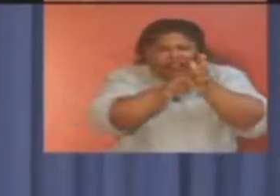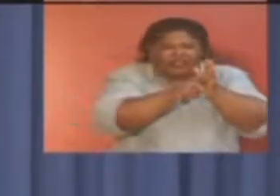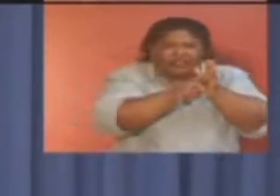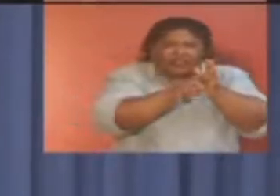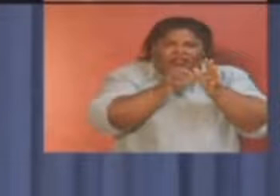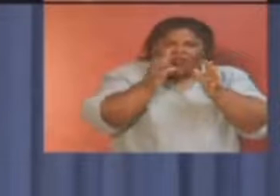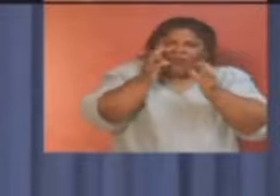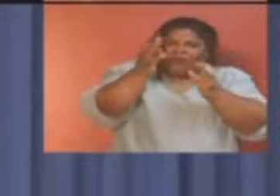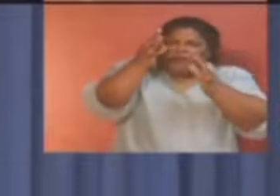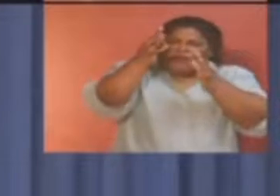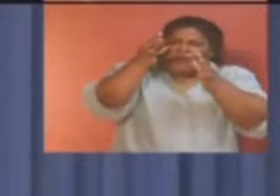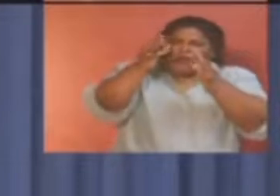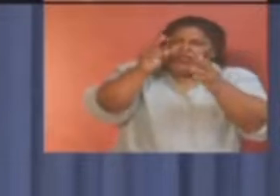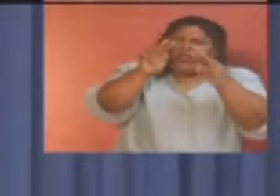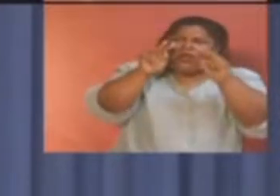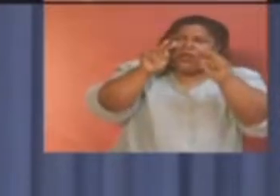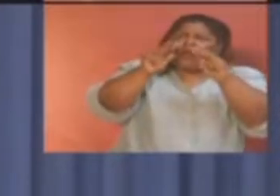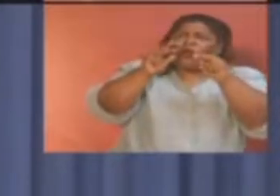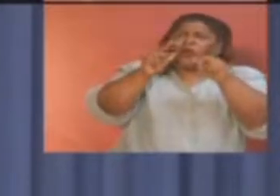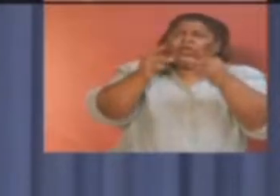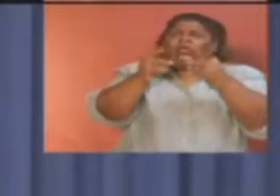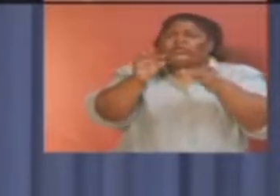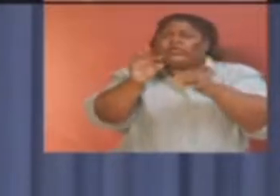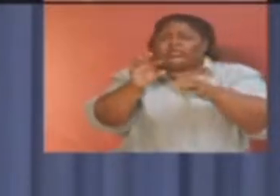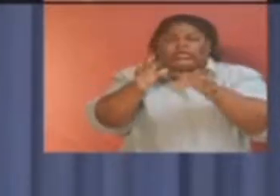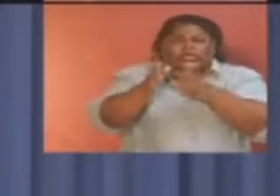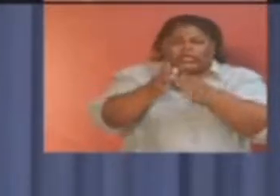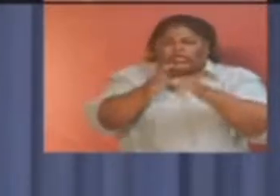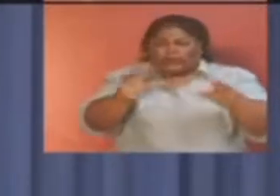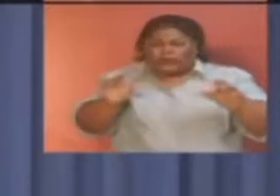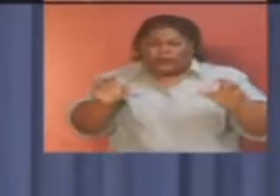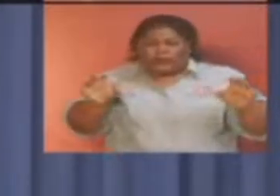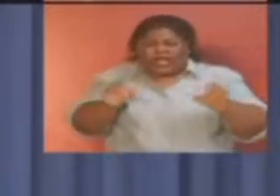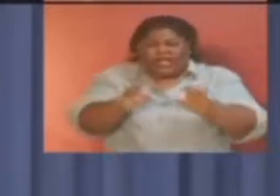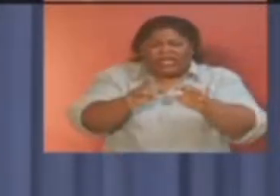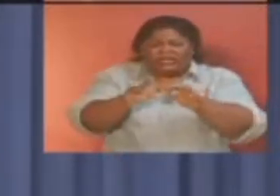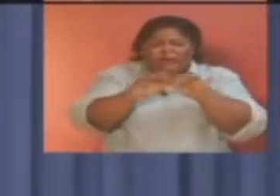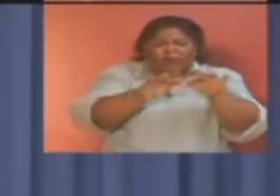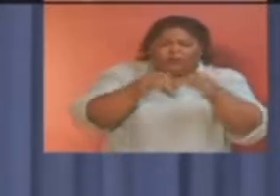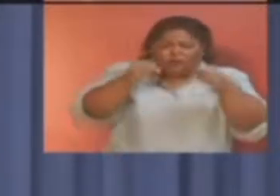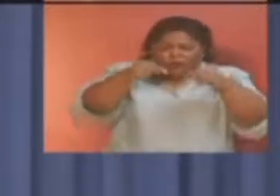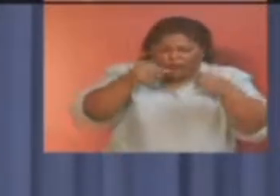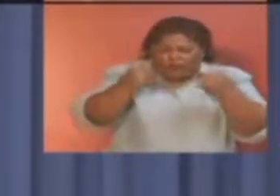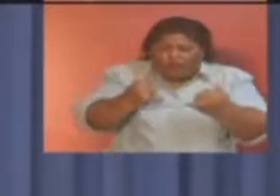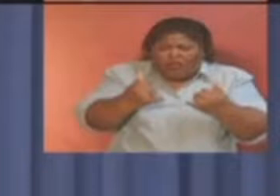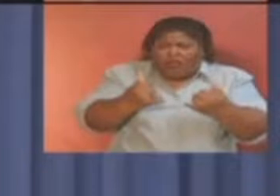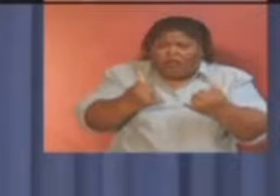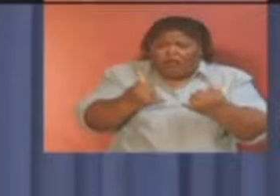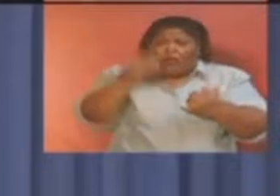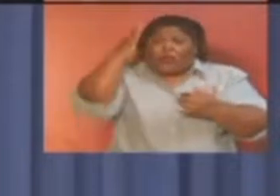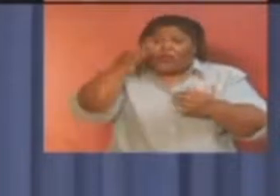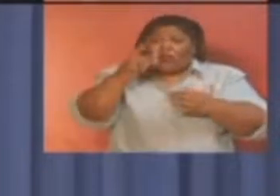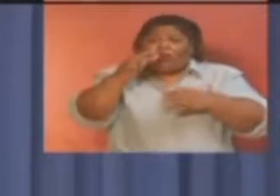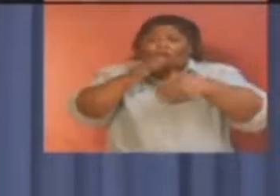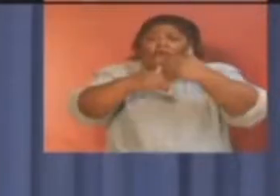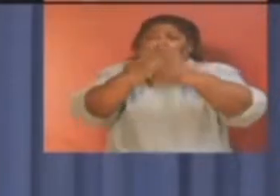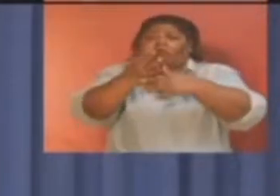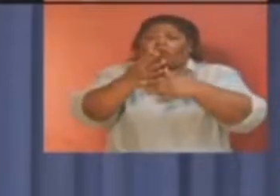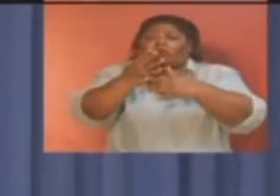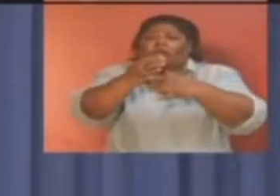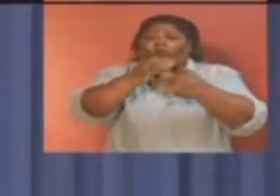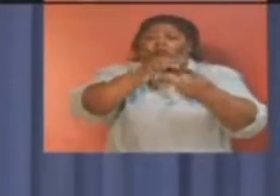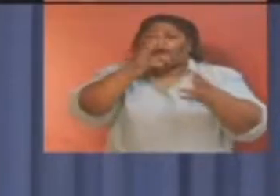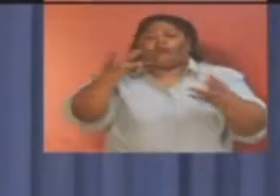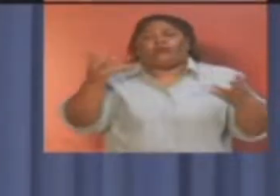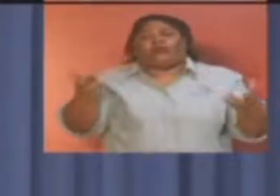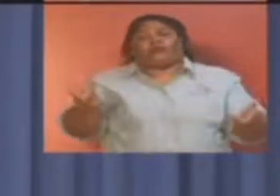projections that allow us to be able to take certain interventionist actions. The projections that we had last